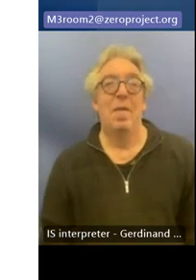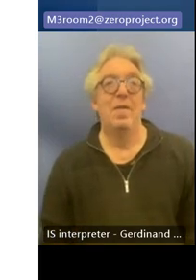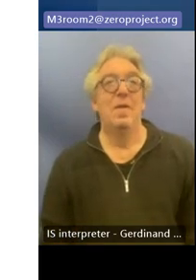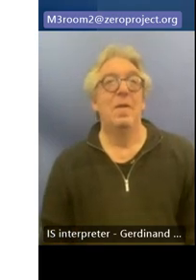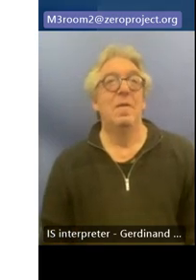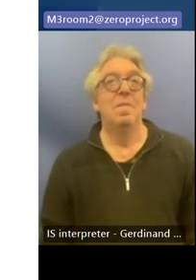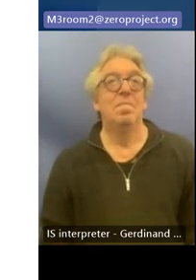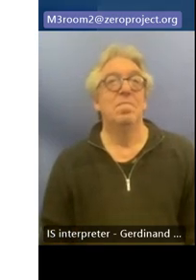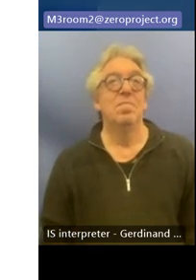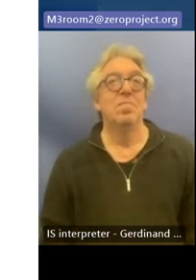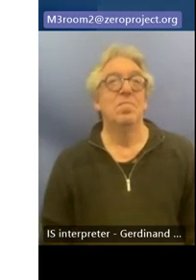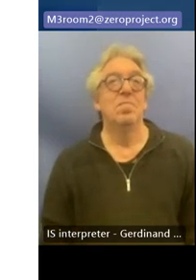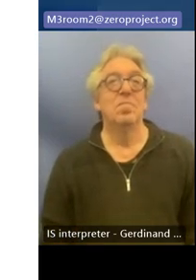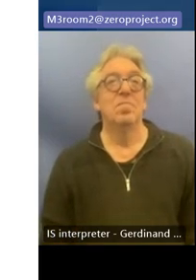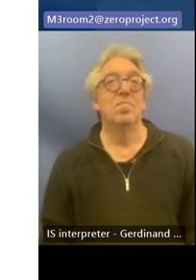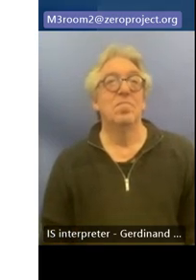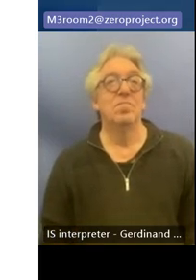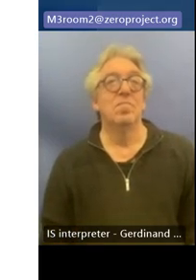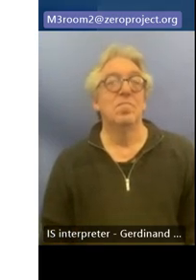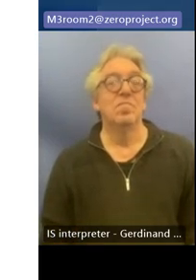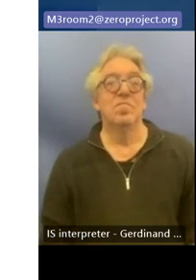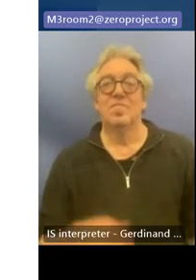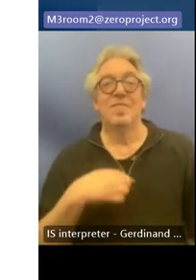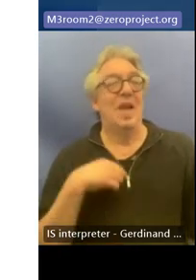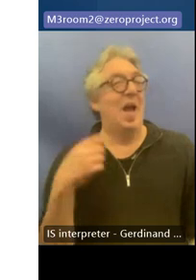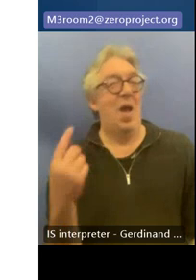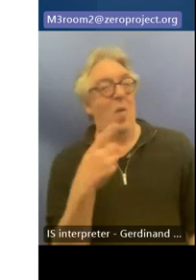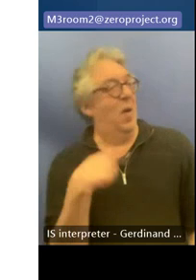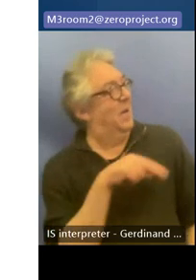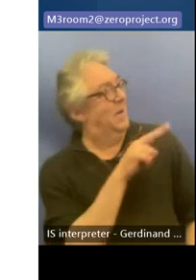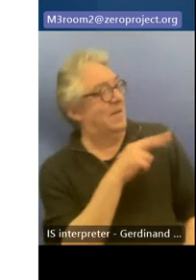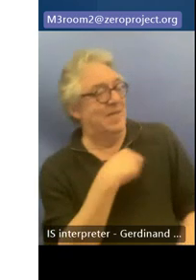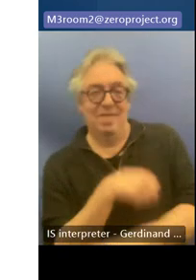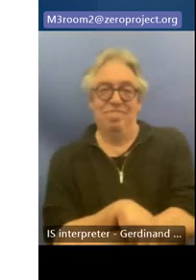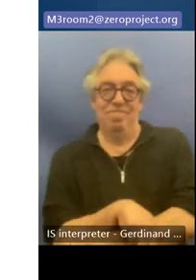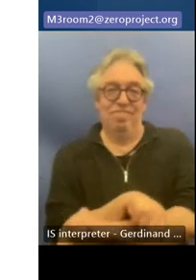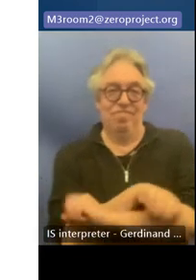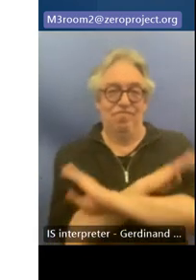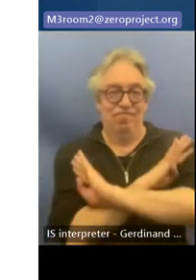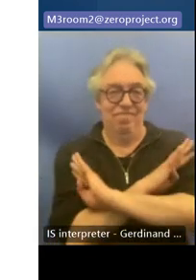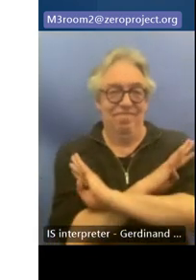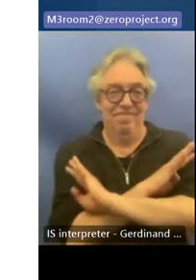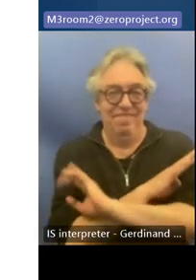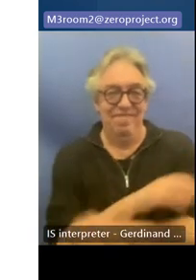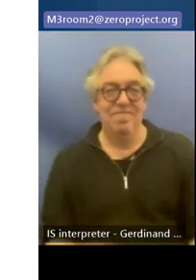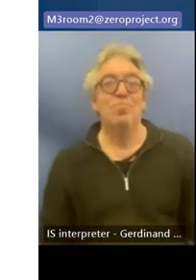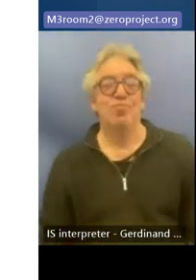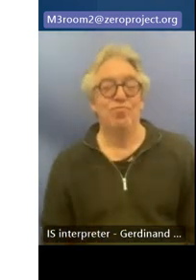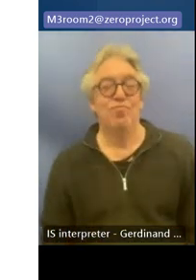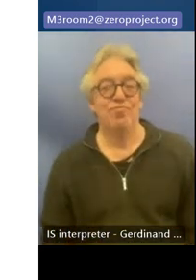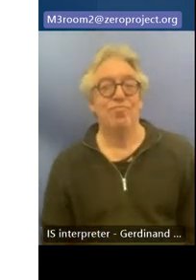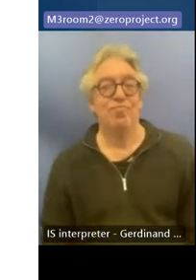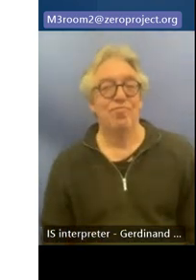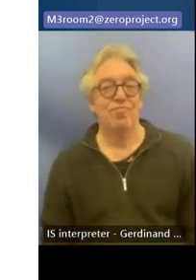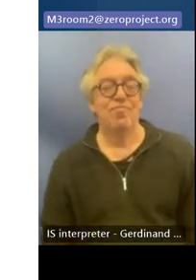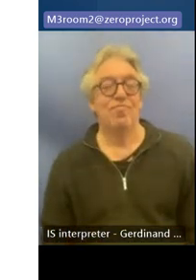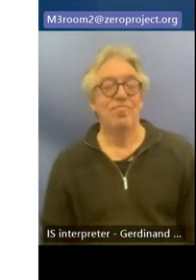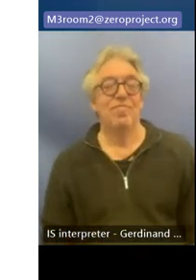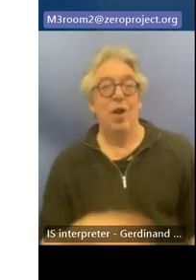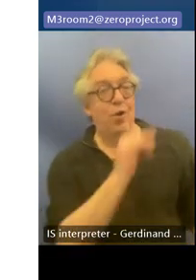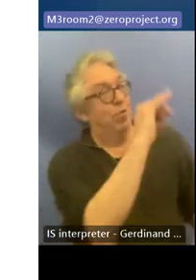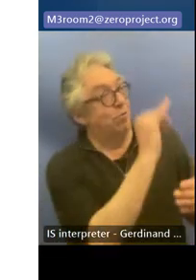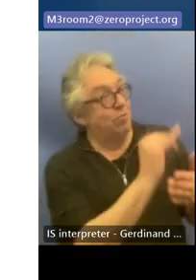I always get goosebumps whenever I watch Mira's animation, and I